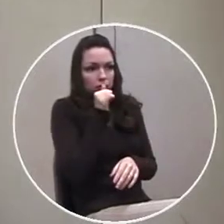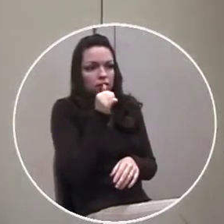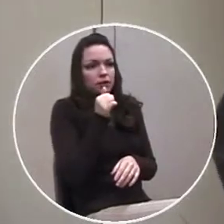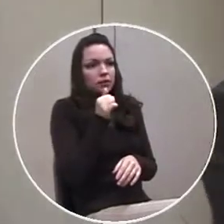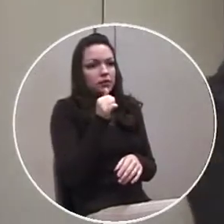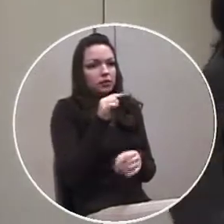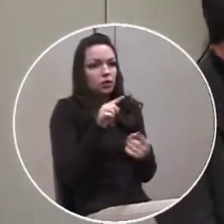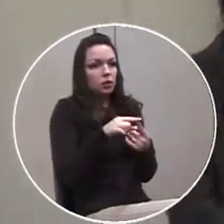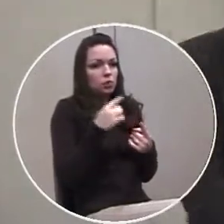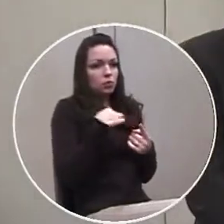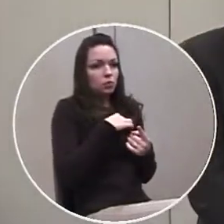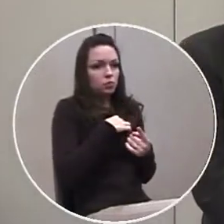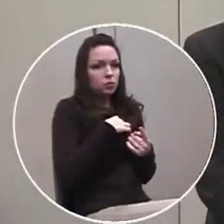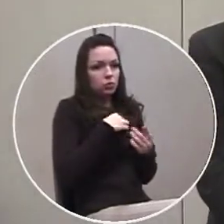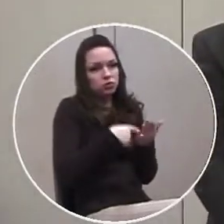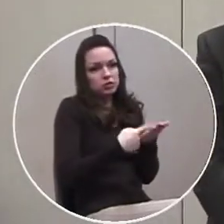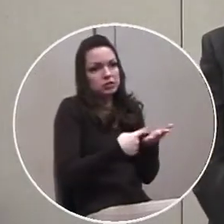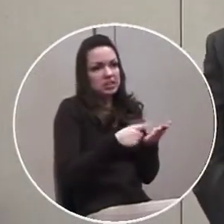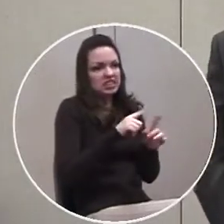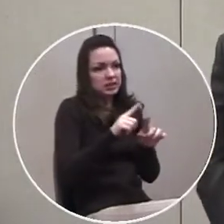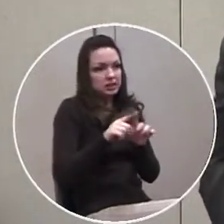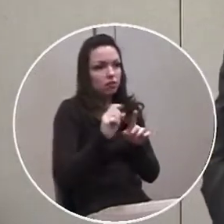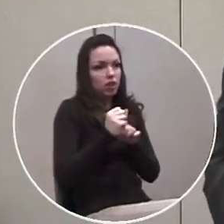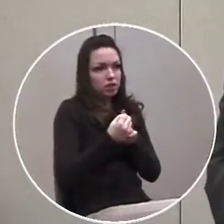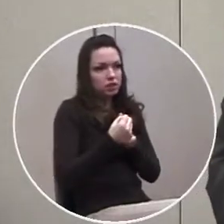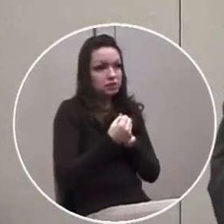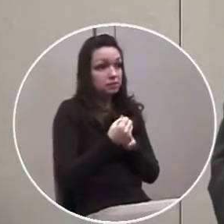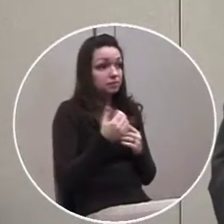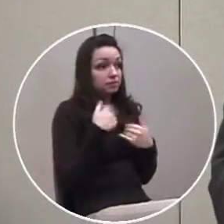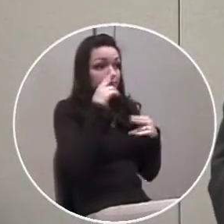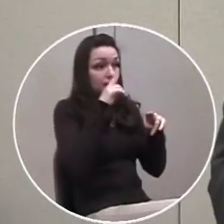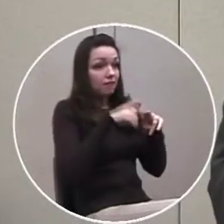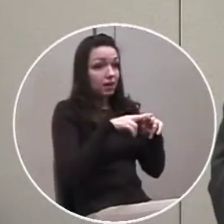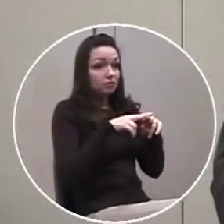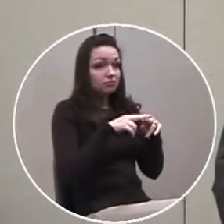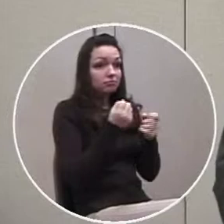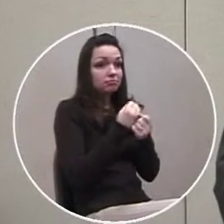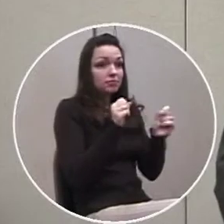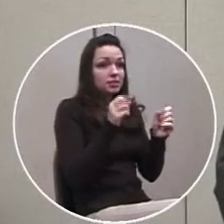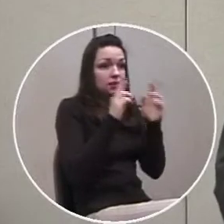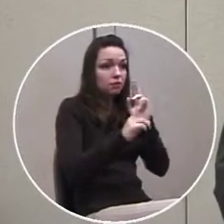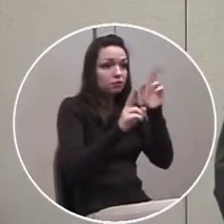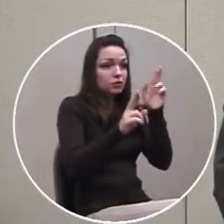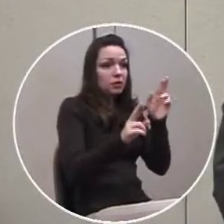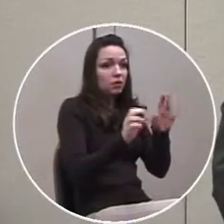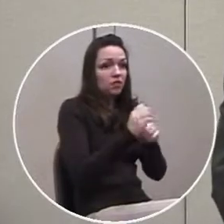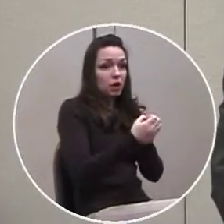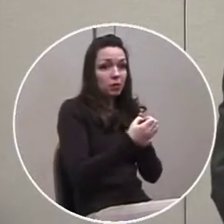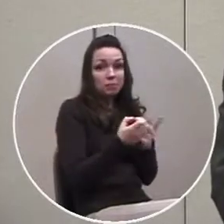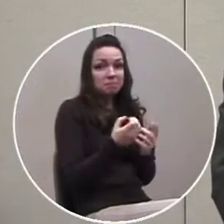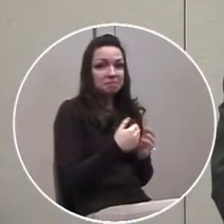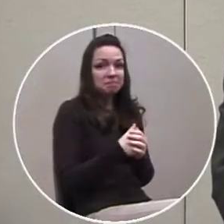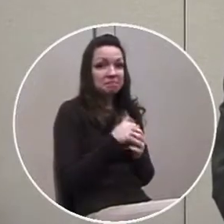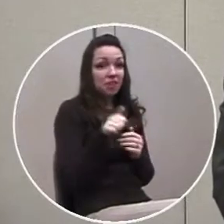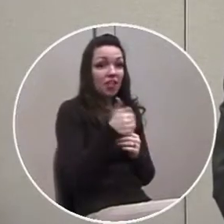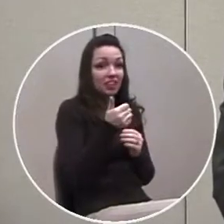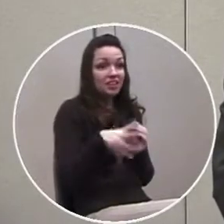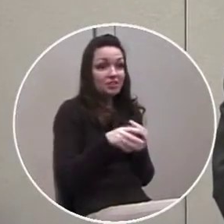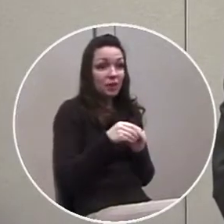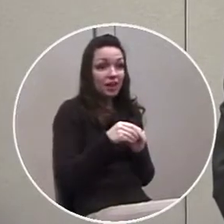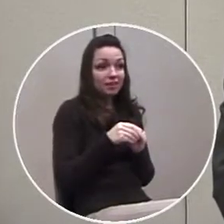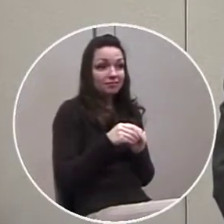through these cases. Have fun, create a safe, respectful environment. Anything else we need to add to that?